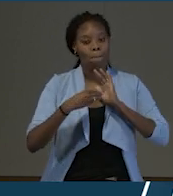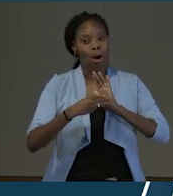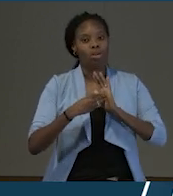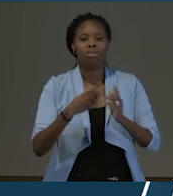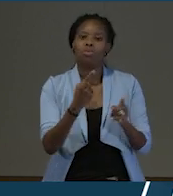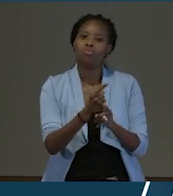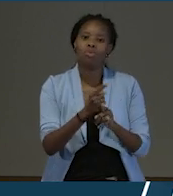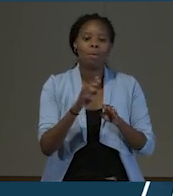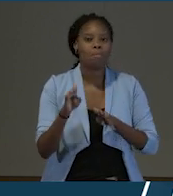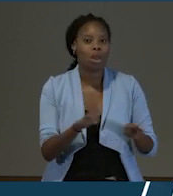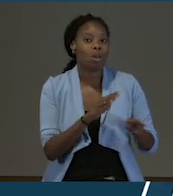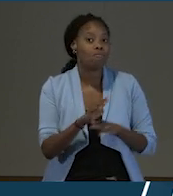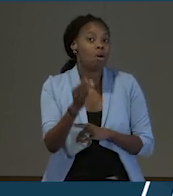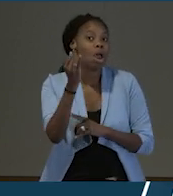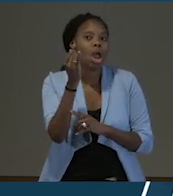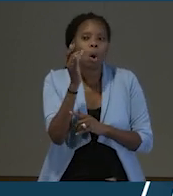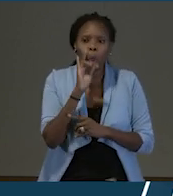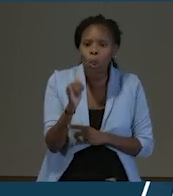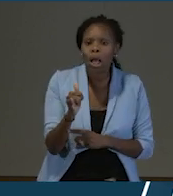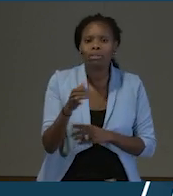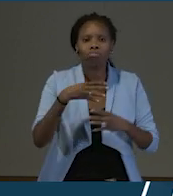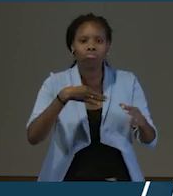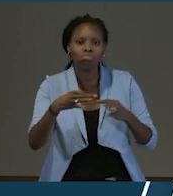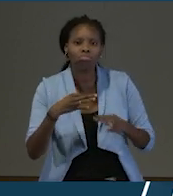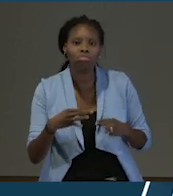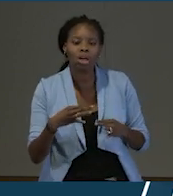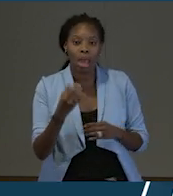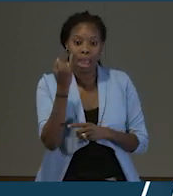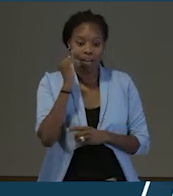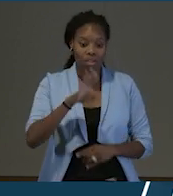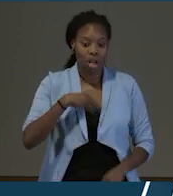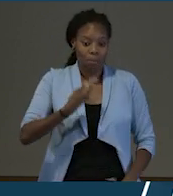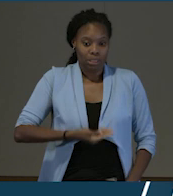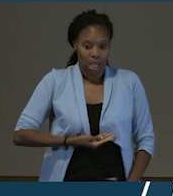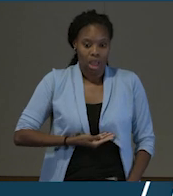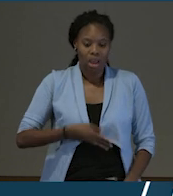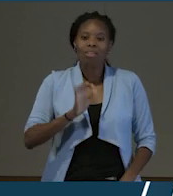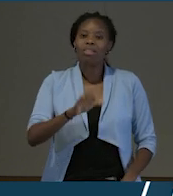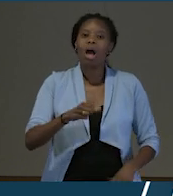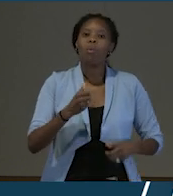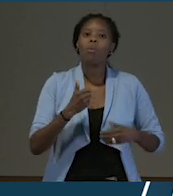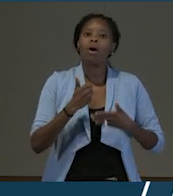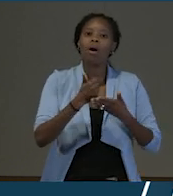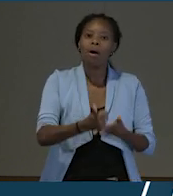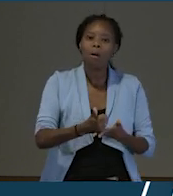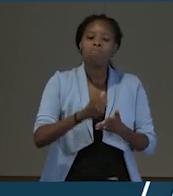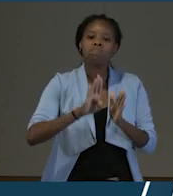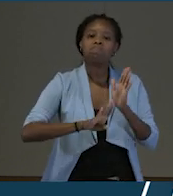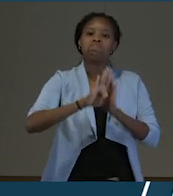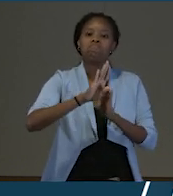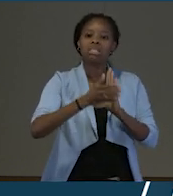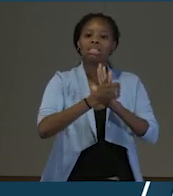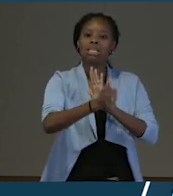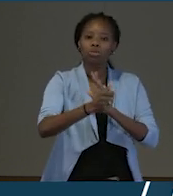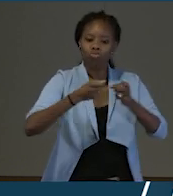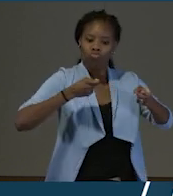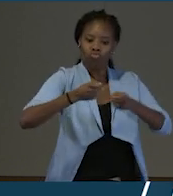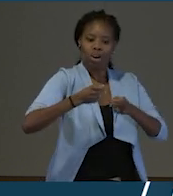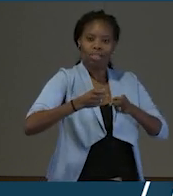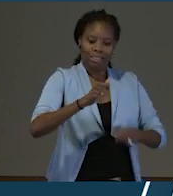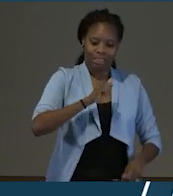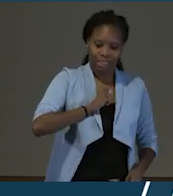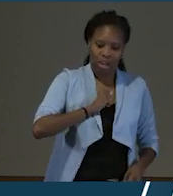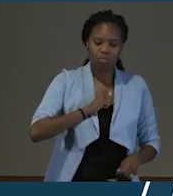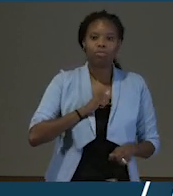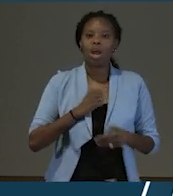behavior when they're upset will help strengthen their ability to self-regulate and develop a healthy relationship with others.